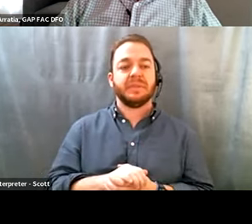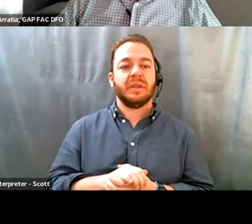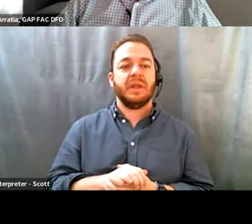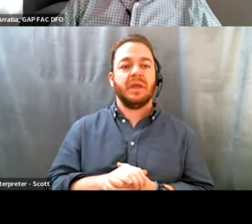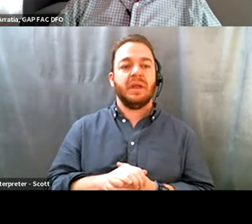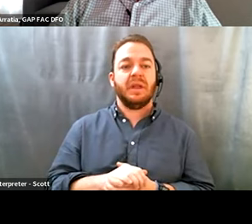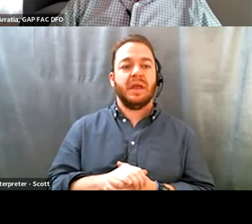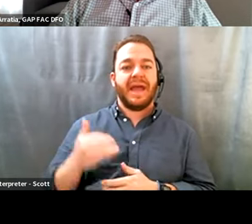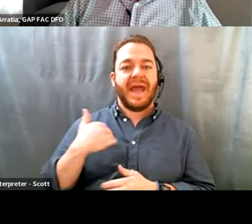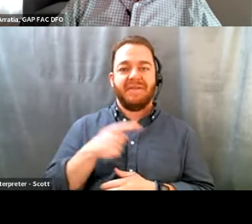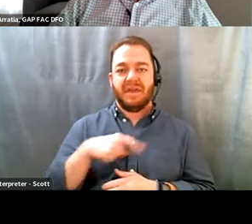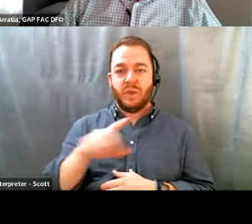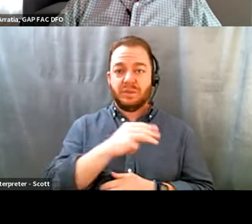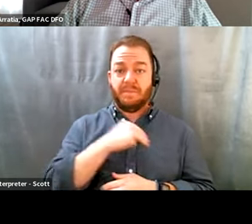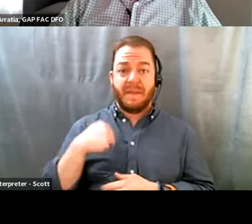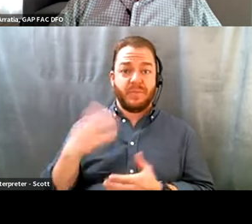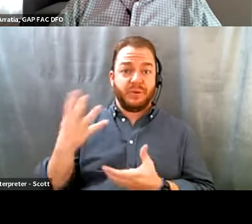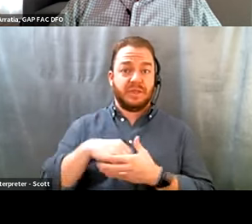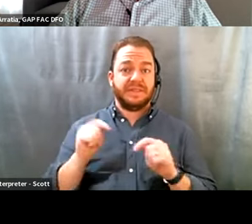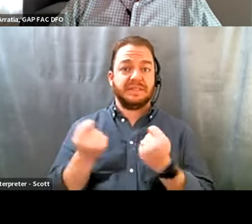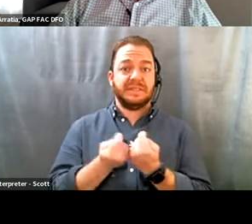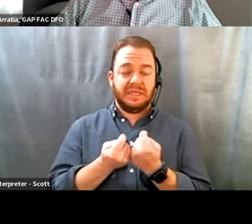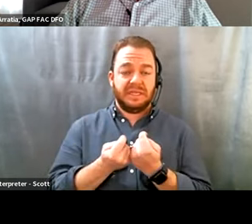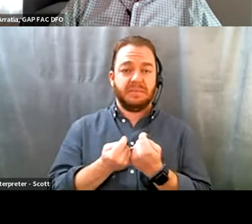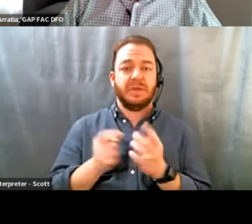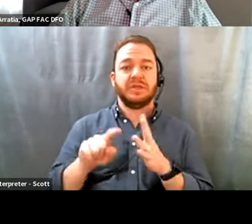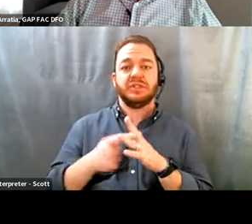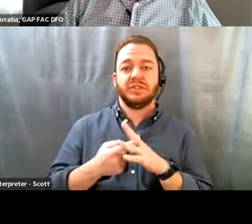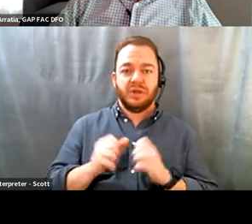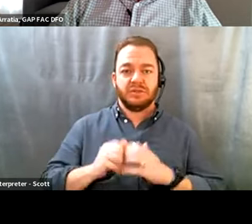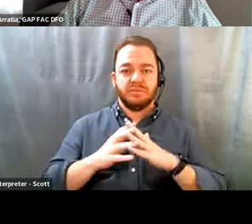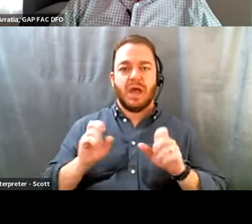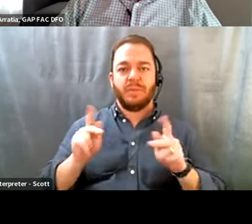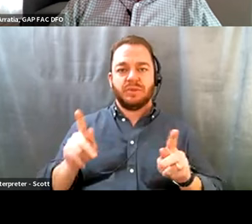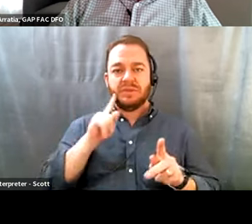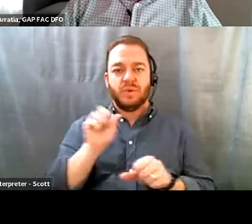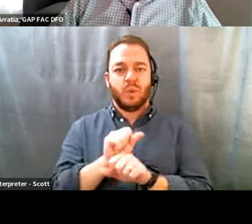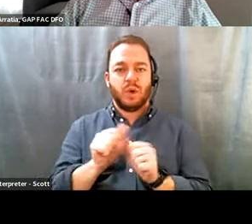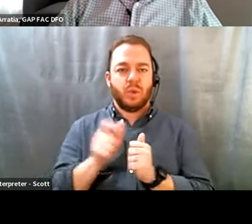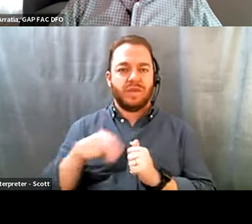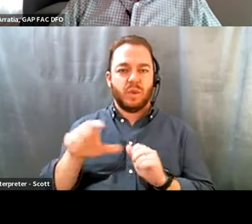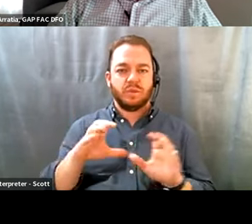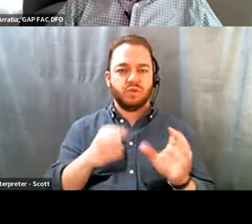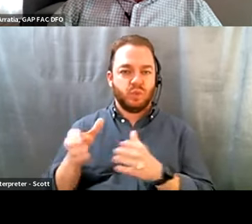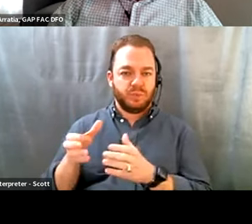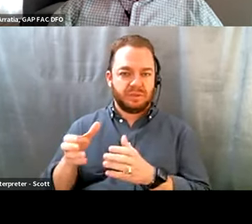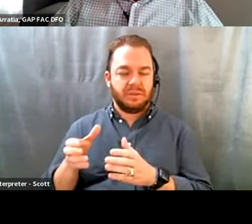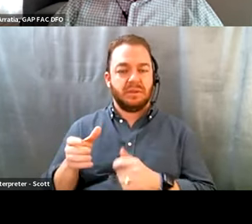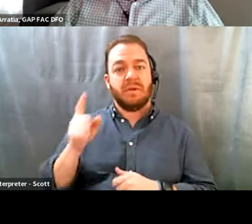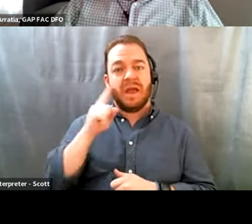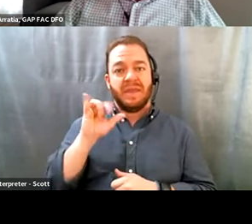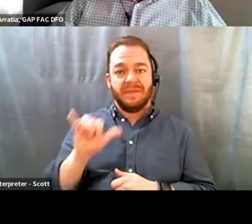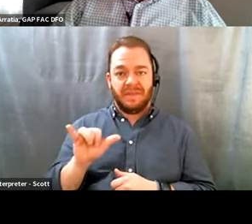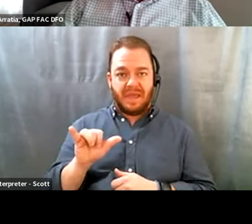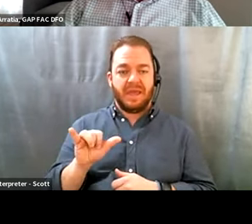having those members of the team starts creating those opportunities to work with those groups. And so I think that's also